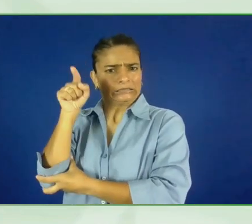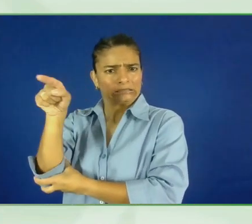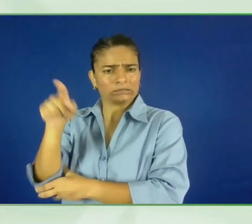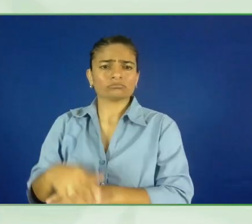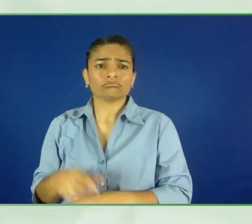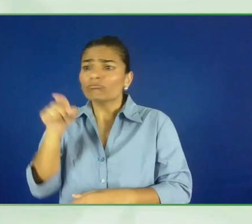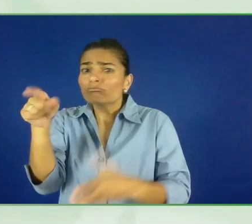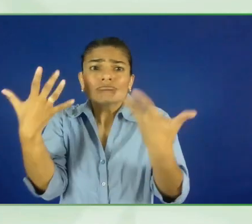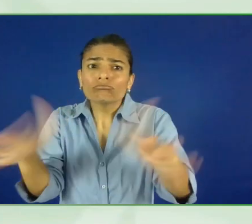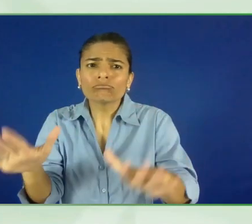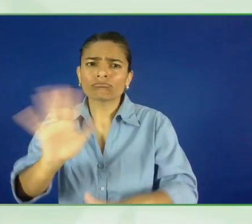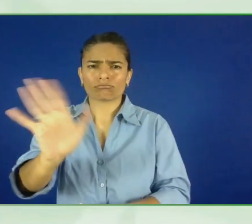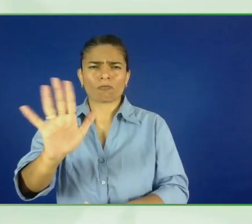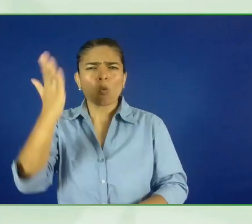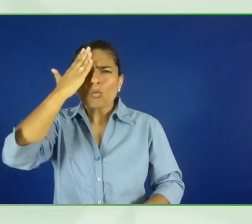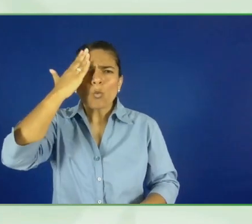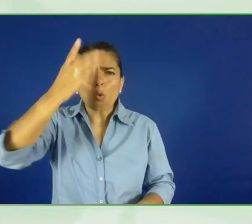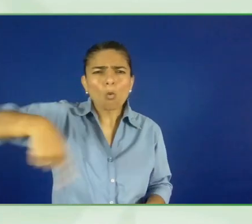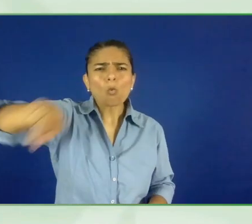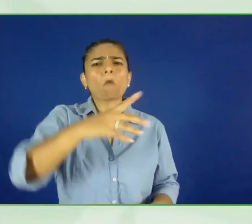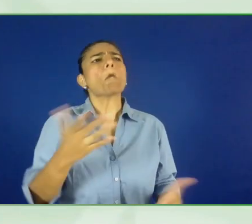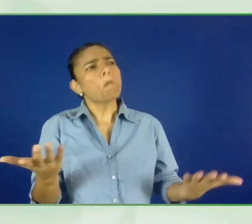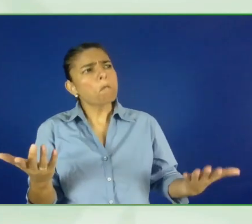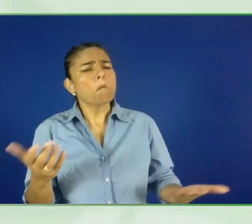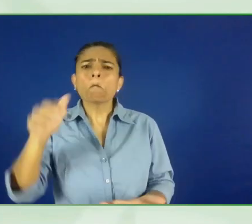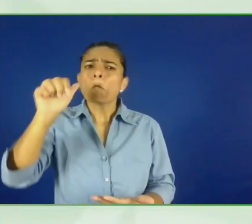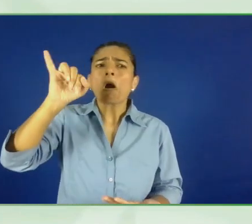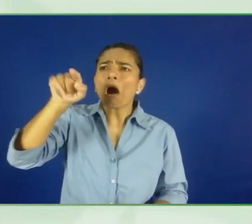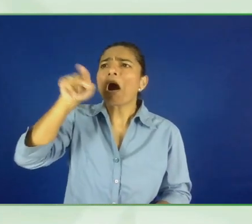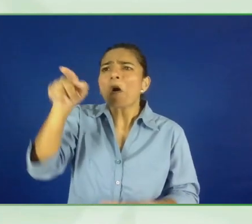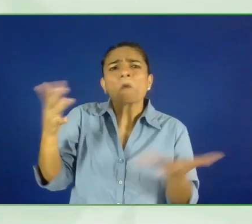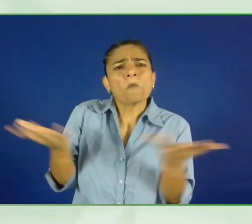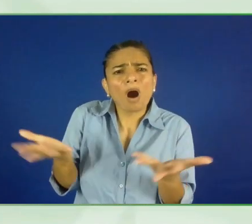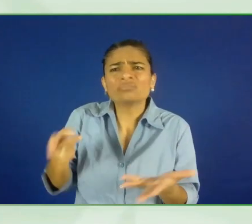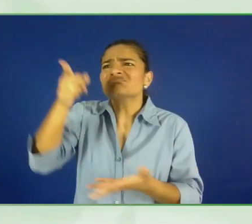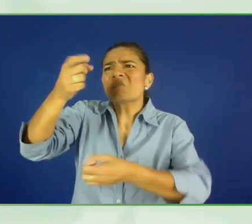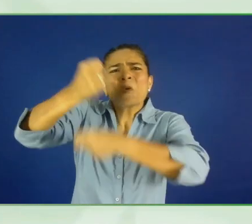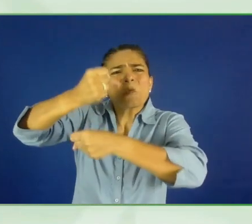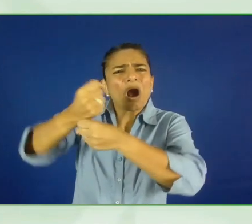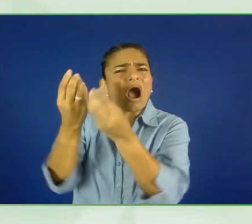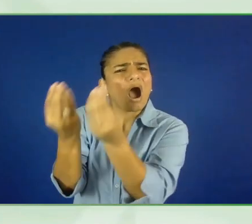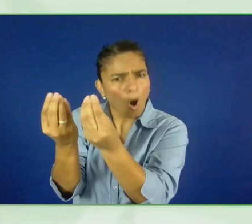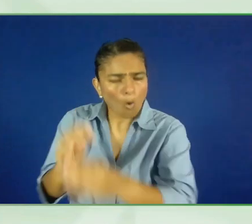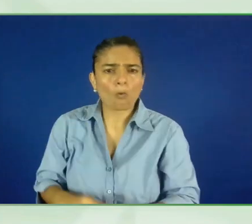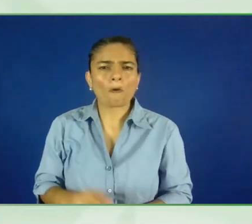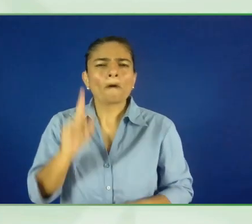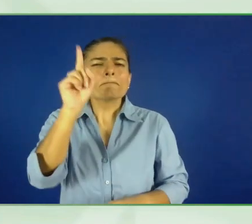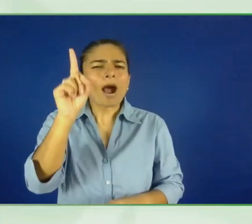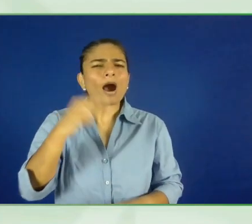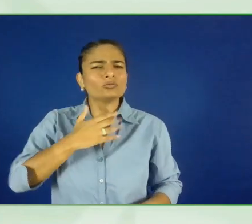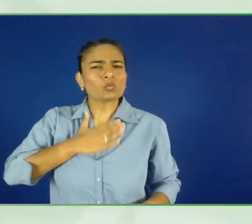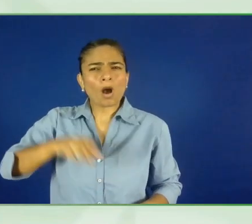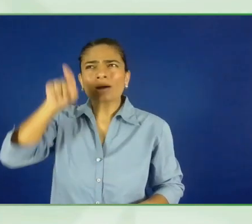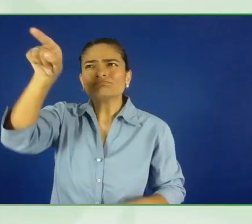the session is maybe not a full-blown concept, but some first ideas of steps to take to start